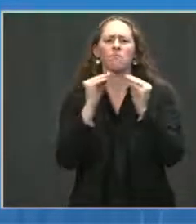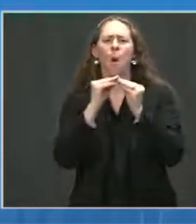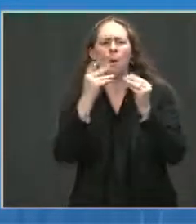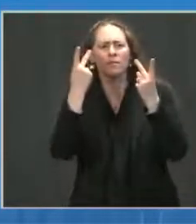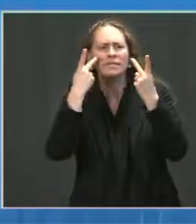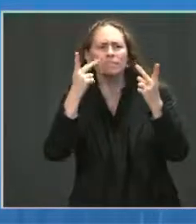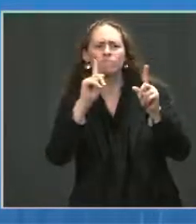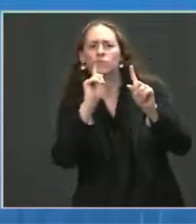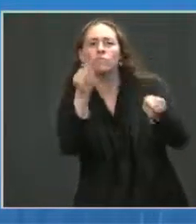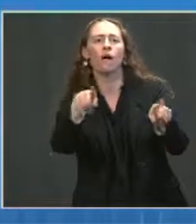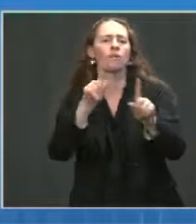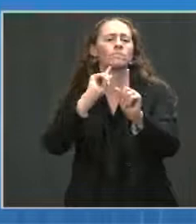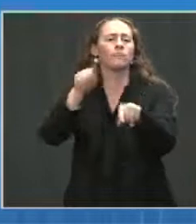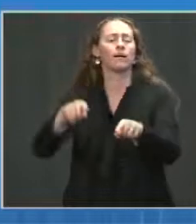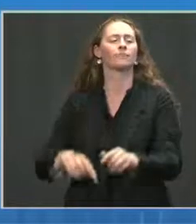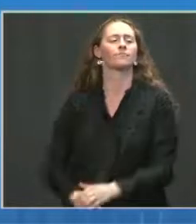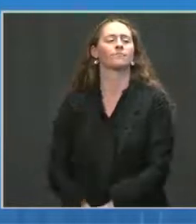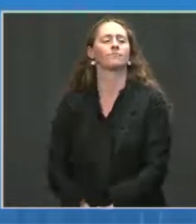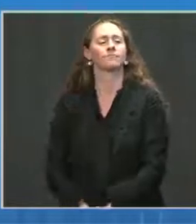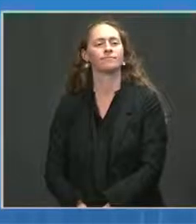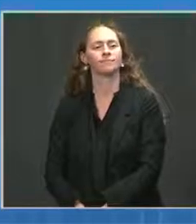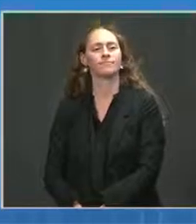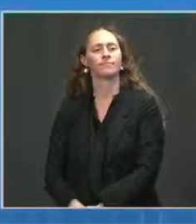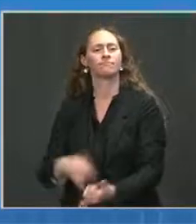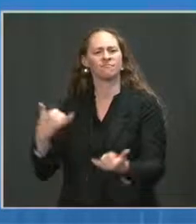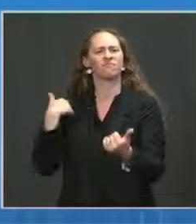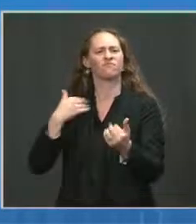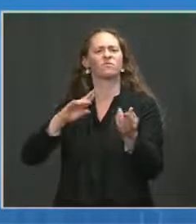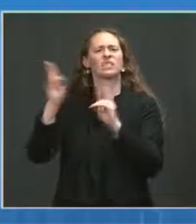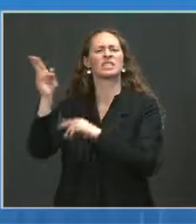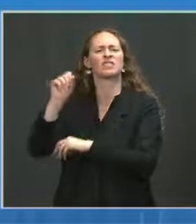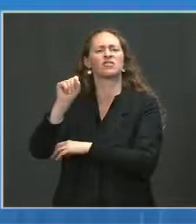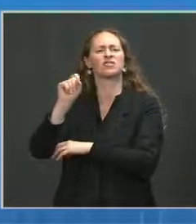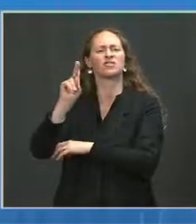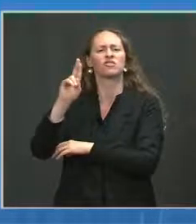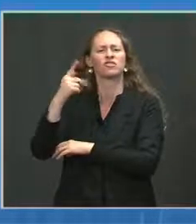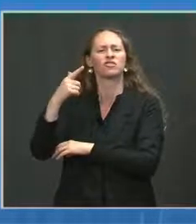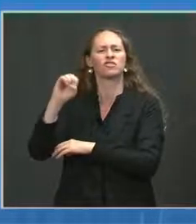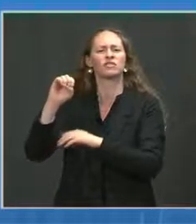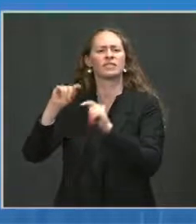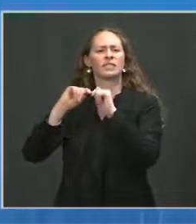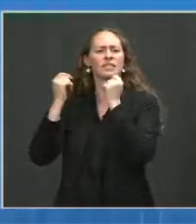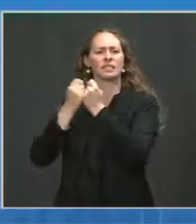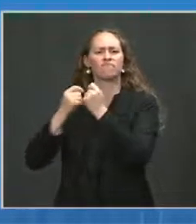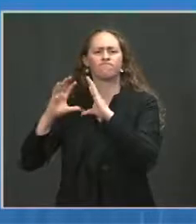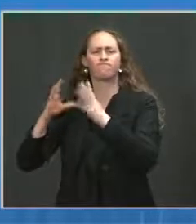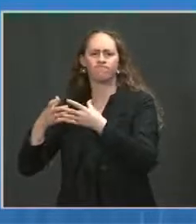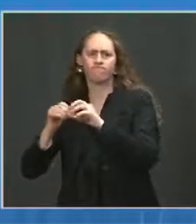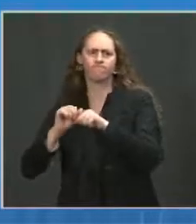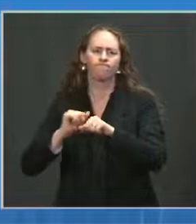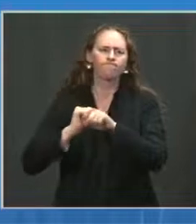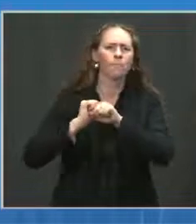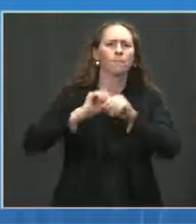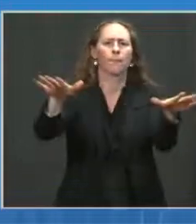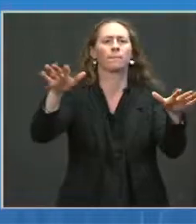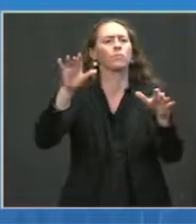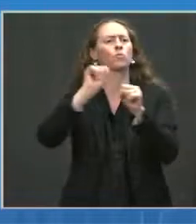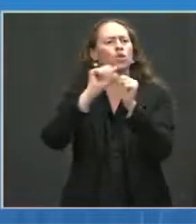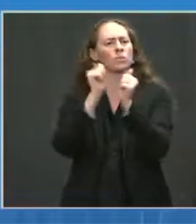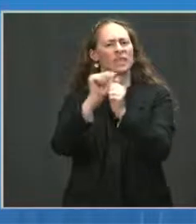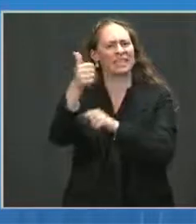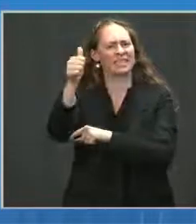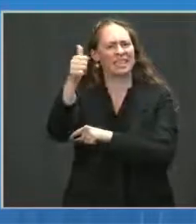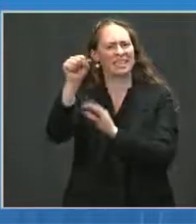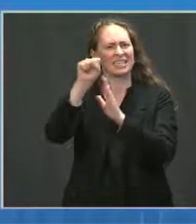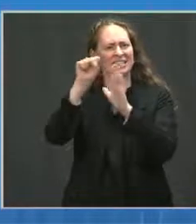our COVID-19 surge teams, we've been working directly with 10 states to support their efforts to combat rising